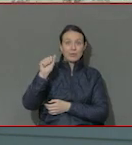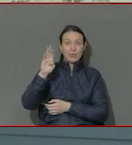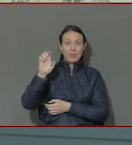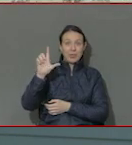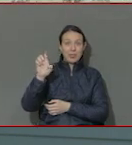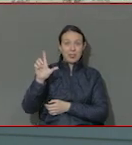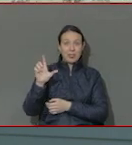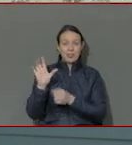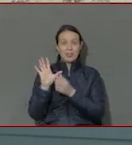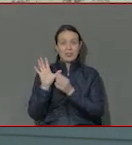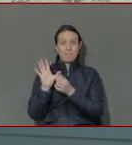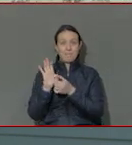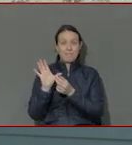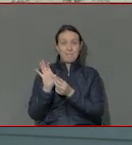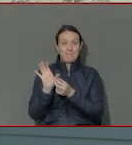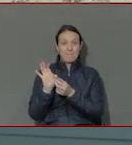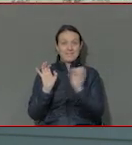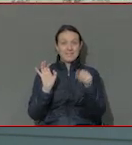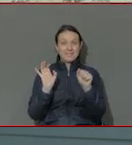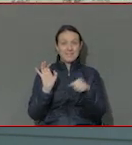one. Yes.